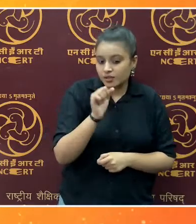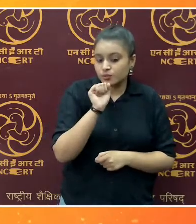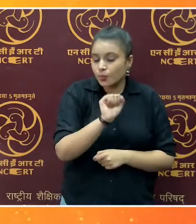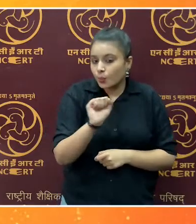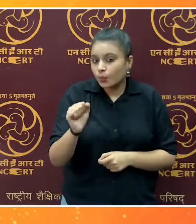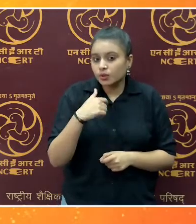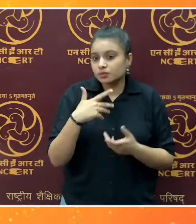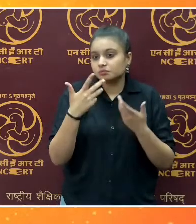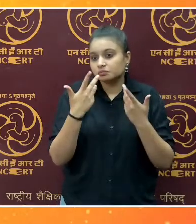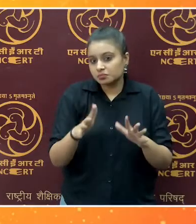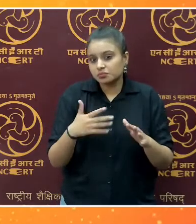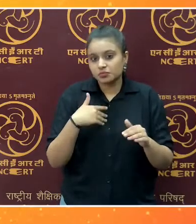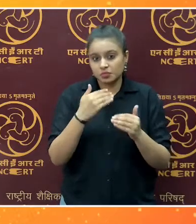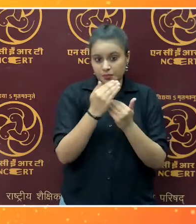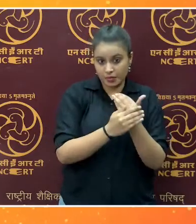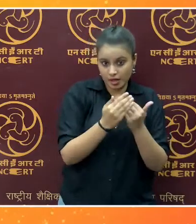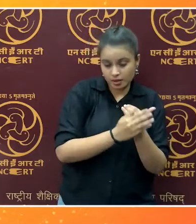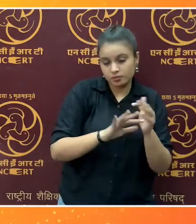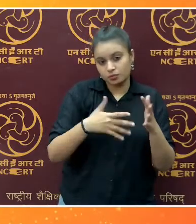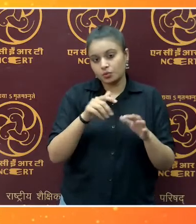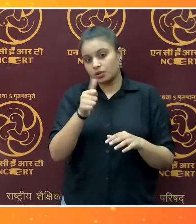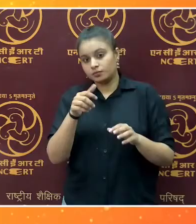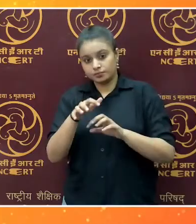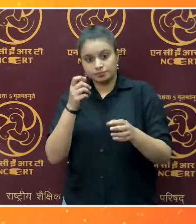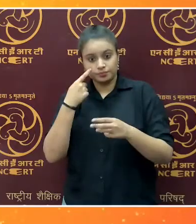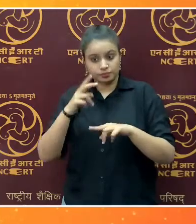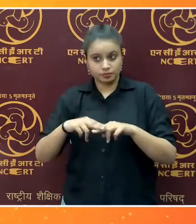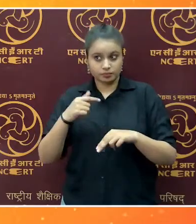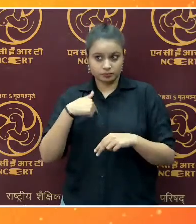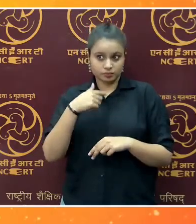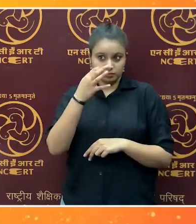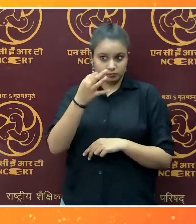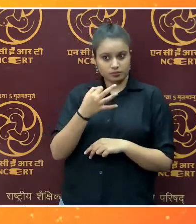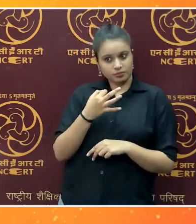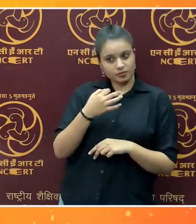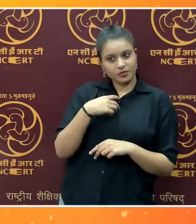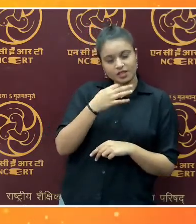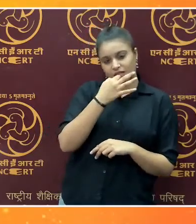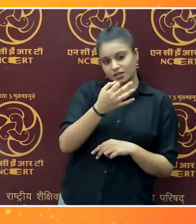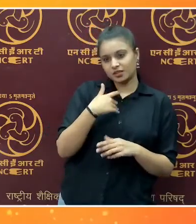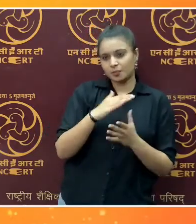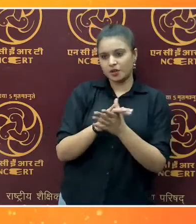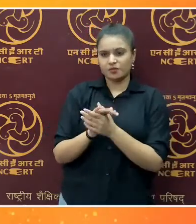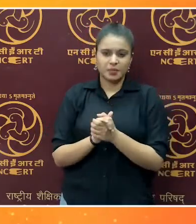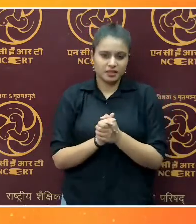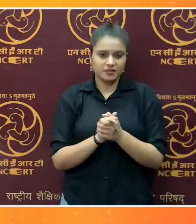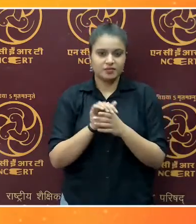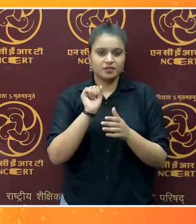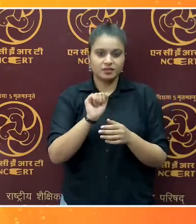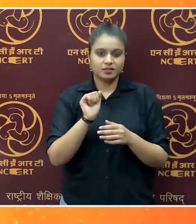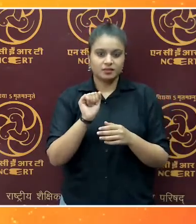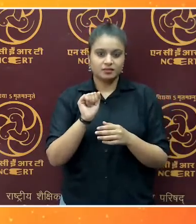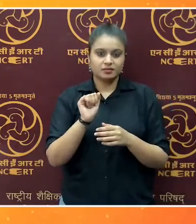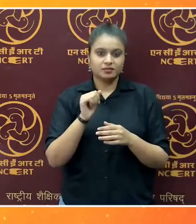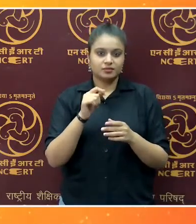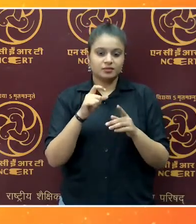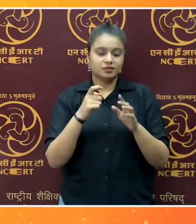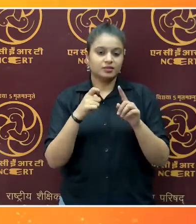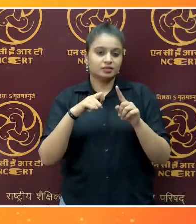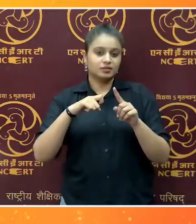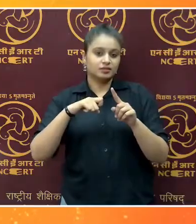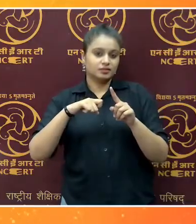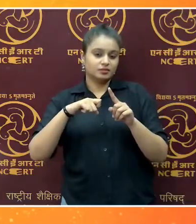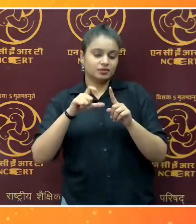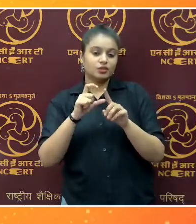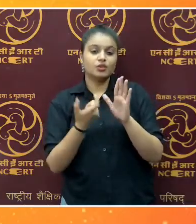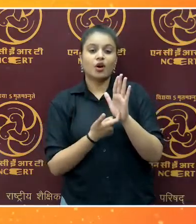wild animal? Write it down. I'm sure. If you ask me that question, Yeah. I would ask my best friend, the Right Honorable KB Con,